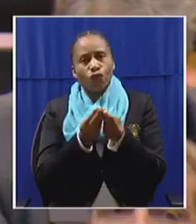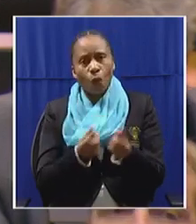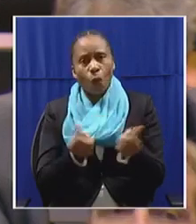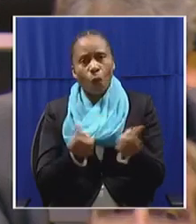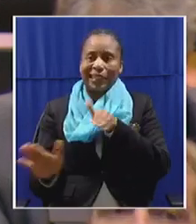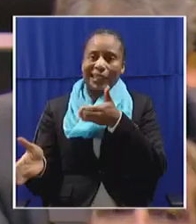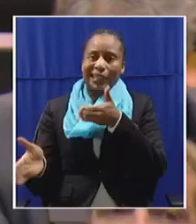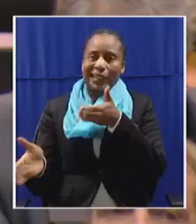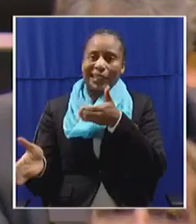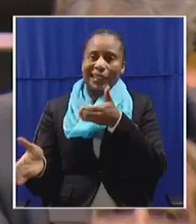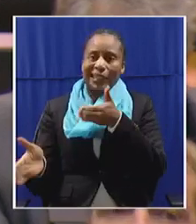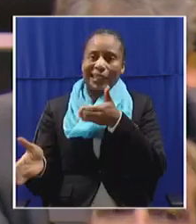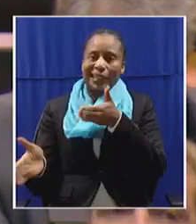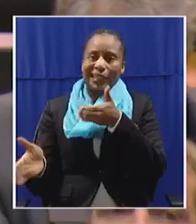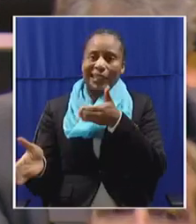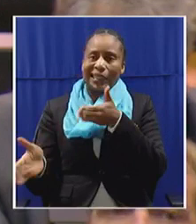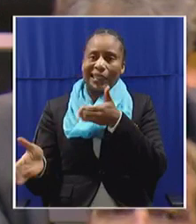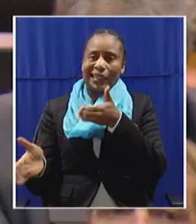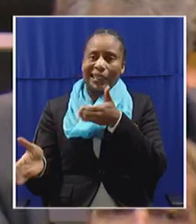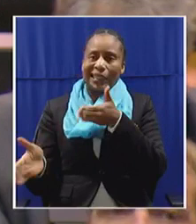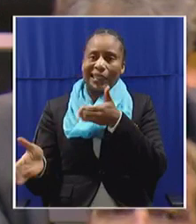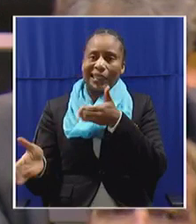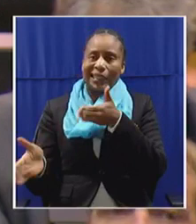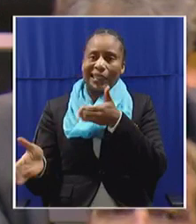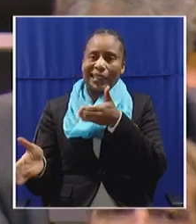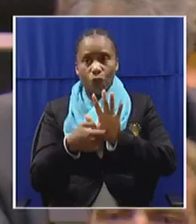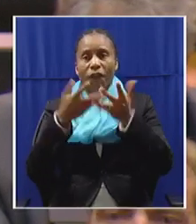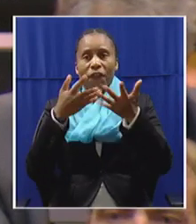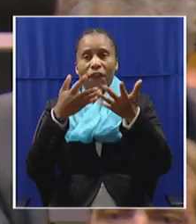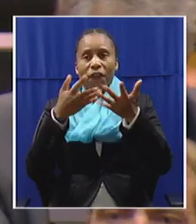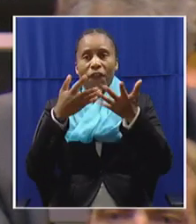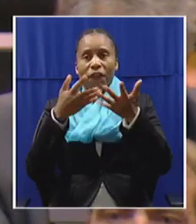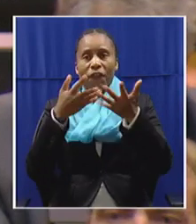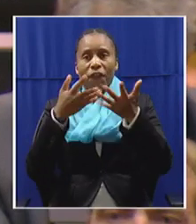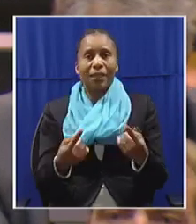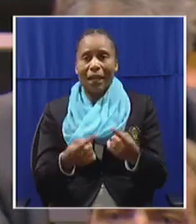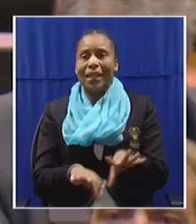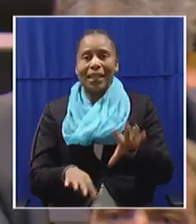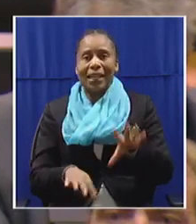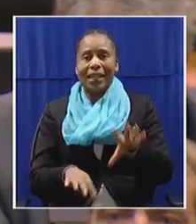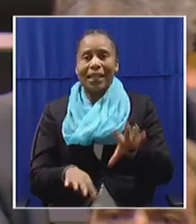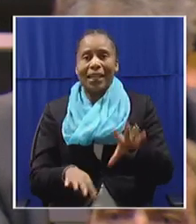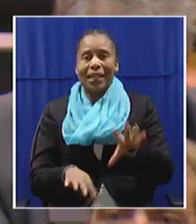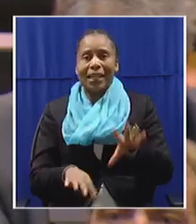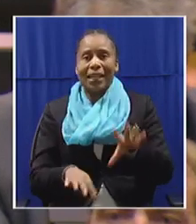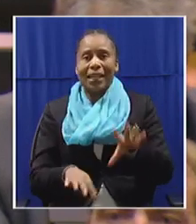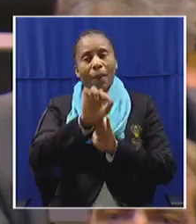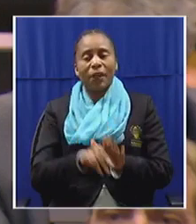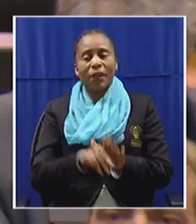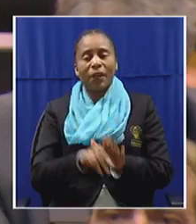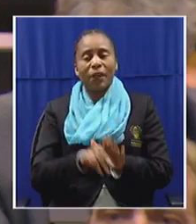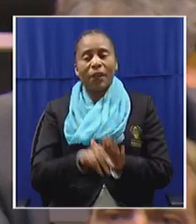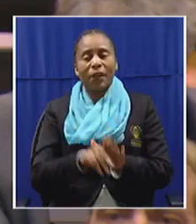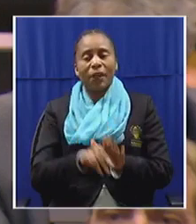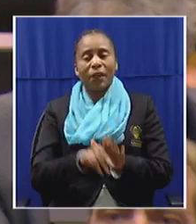the provincial government has proven that they can't, and the normal support programs have failed and will continue to fail?